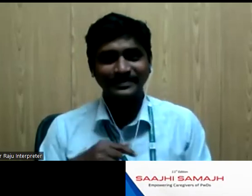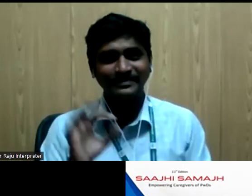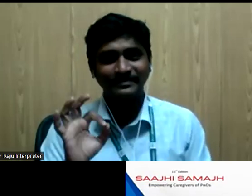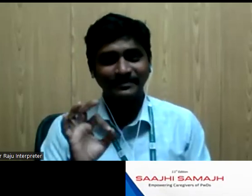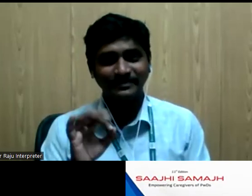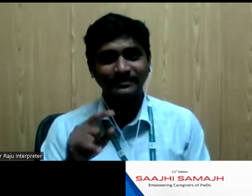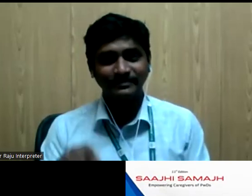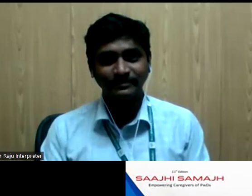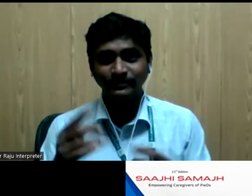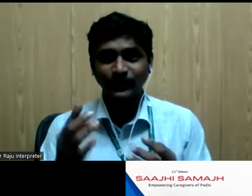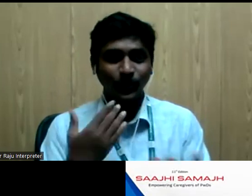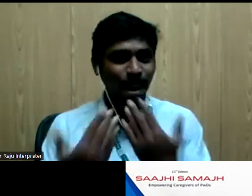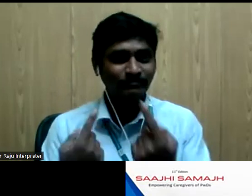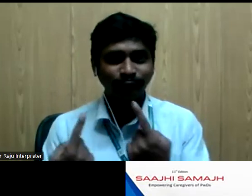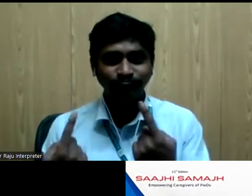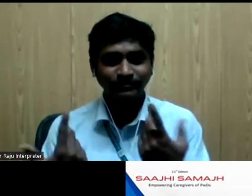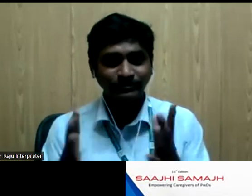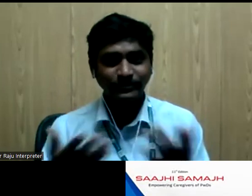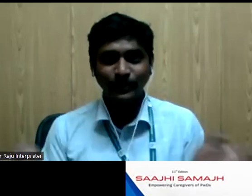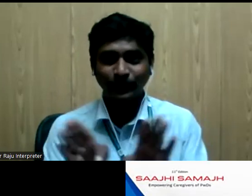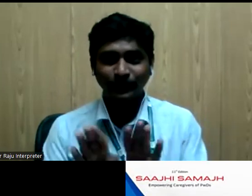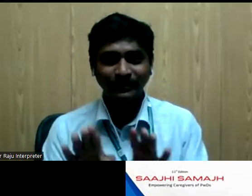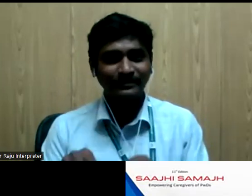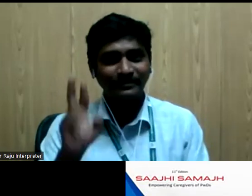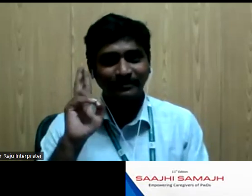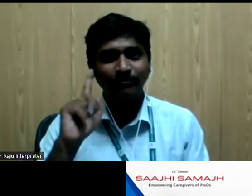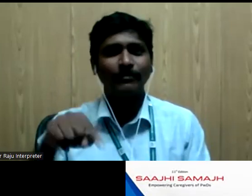closing this discussion as of now. But of course, you